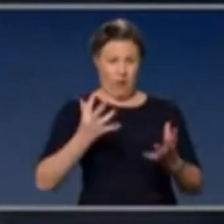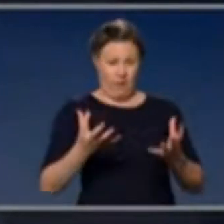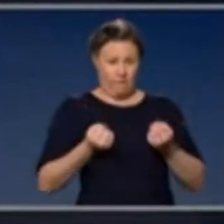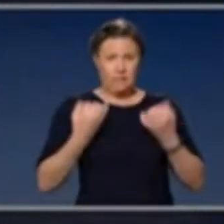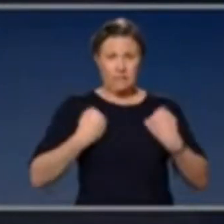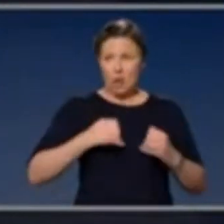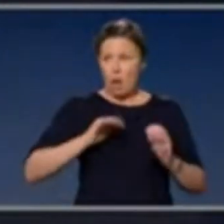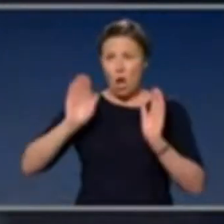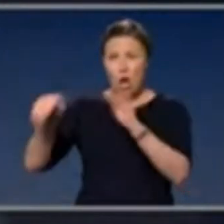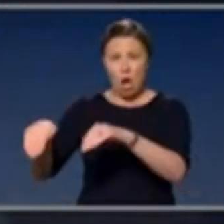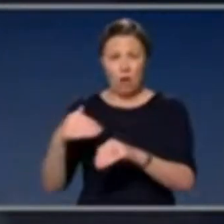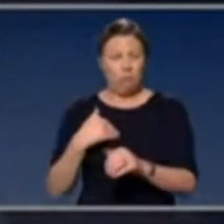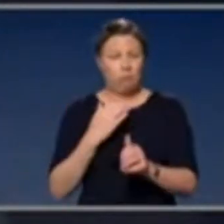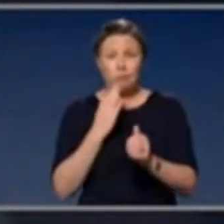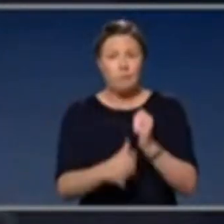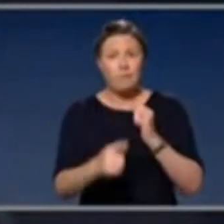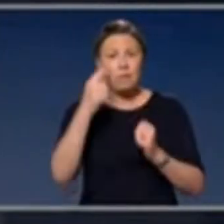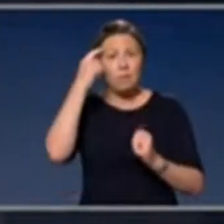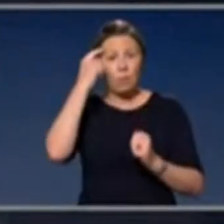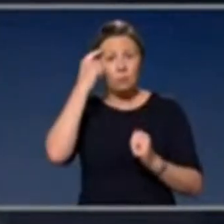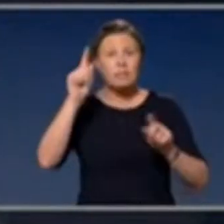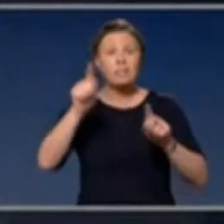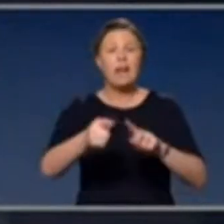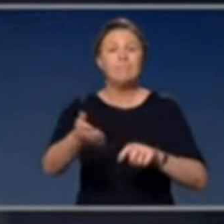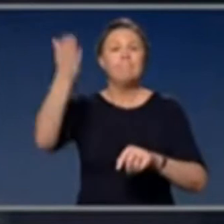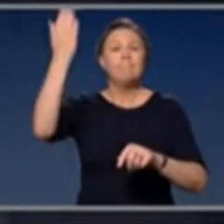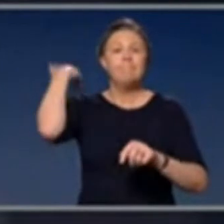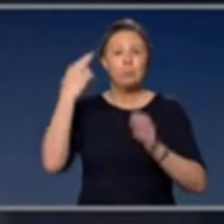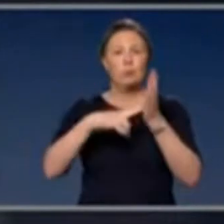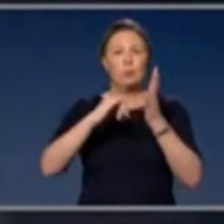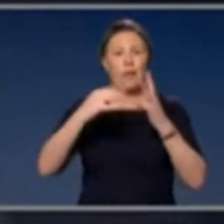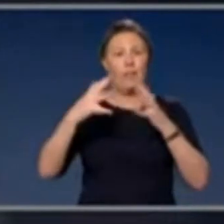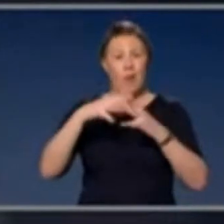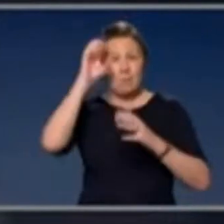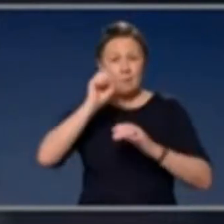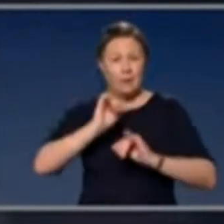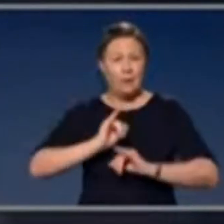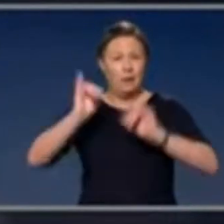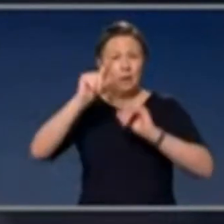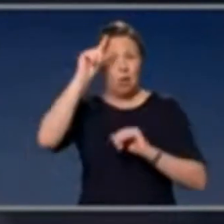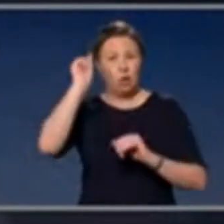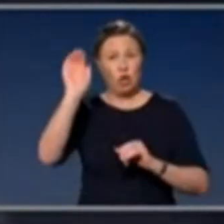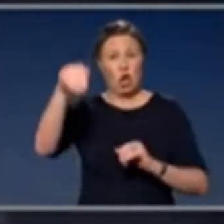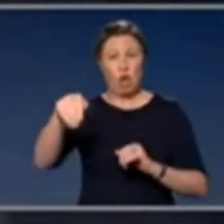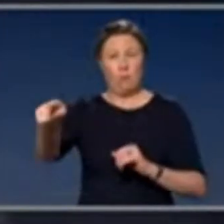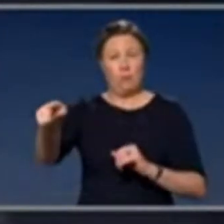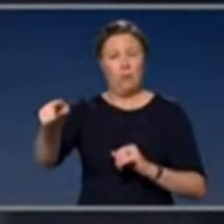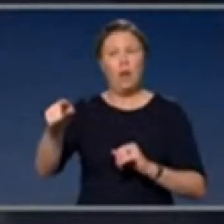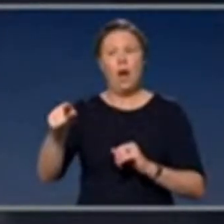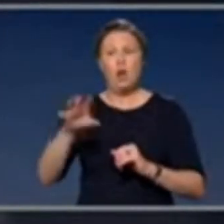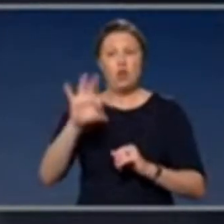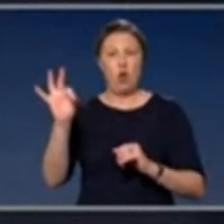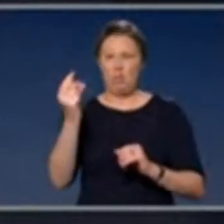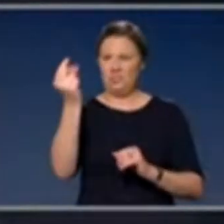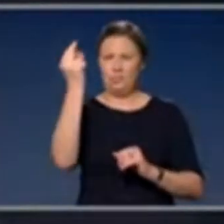where we've looked at very closely in the New South Wales outbreaks early on in the first wave of the pandemic, it was a much more